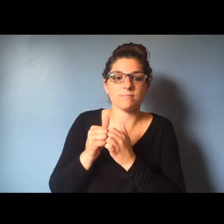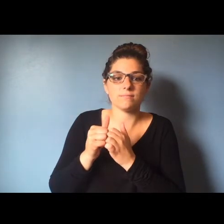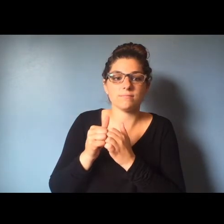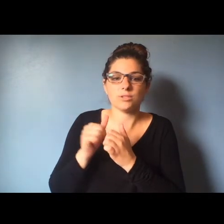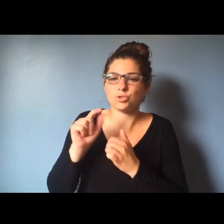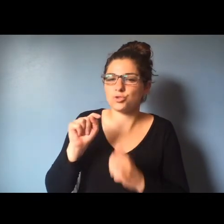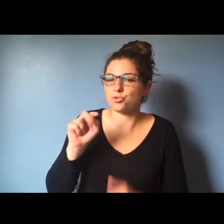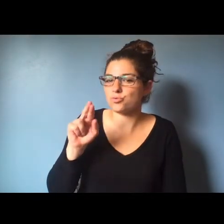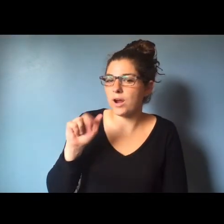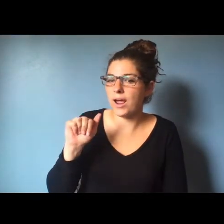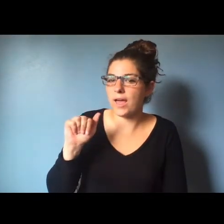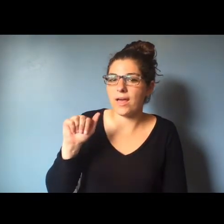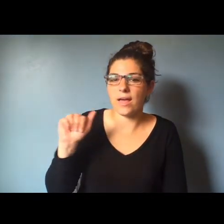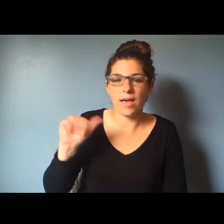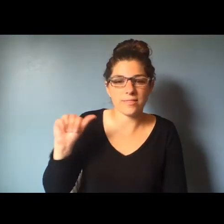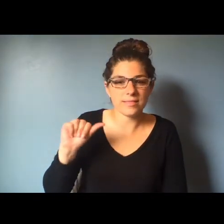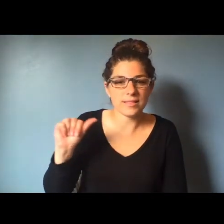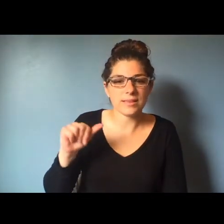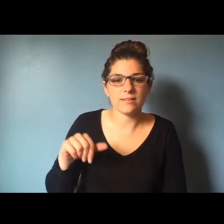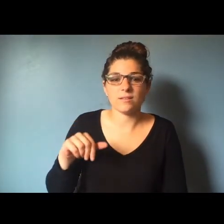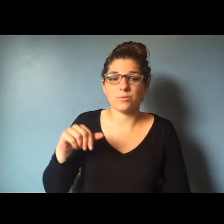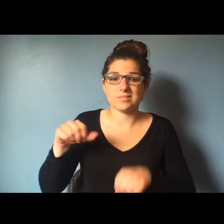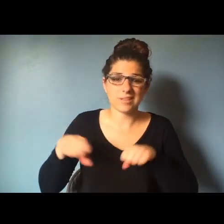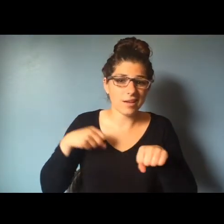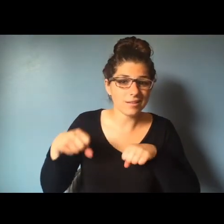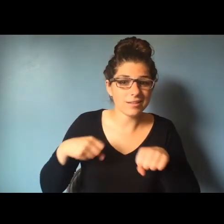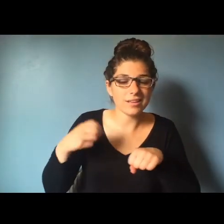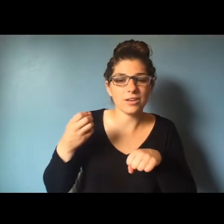a triathlete, or if it was cycling at first, or